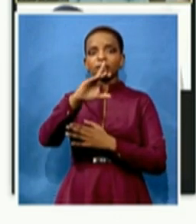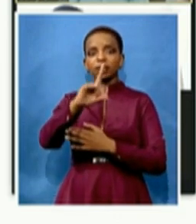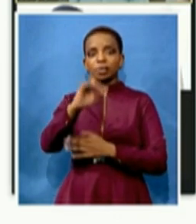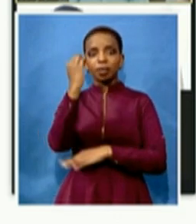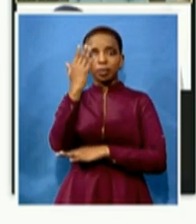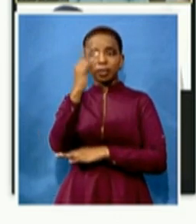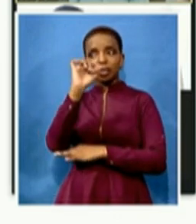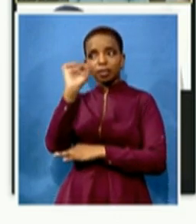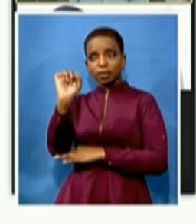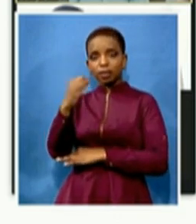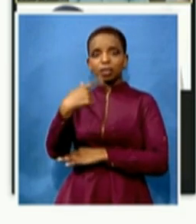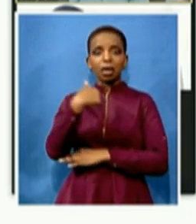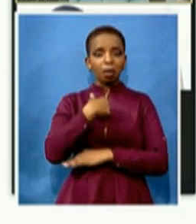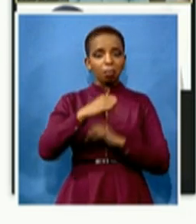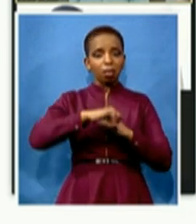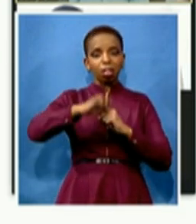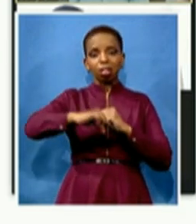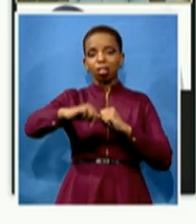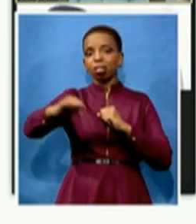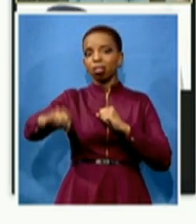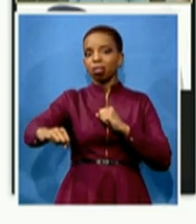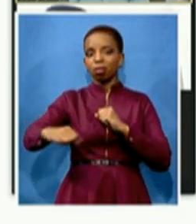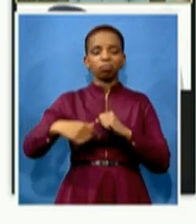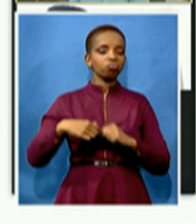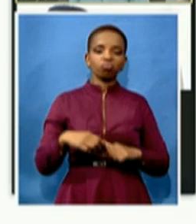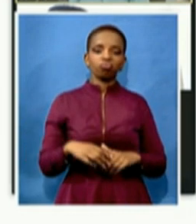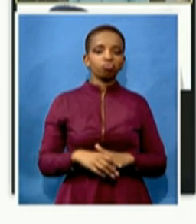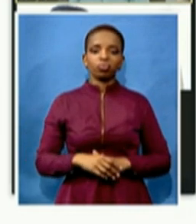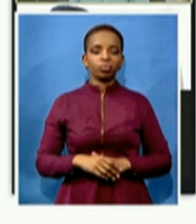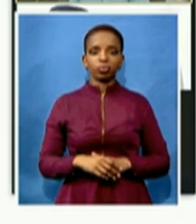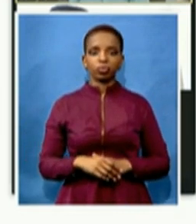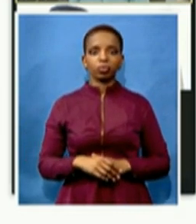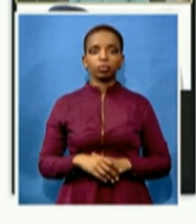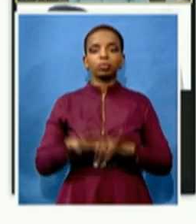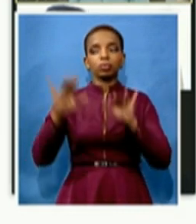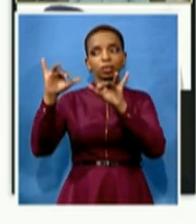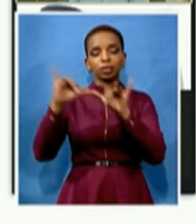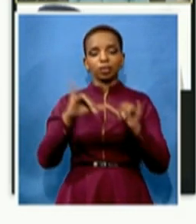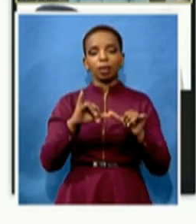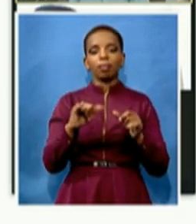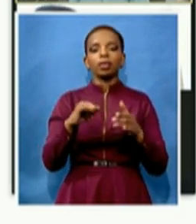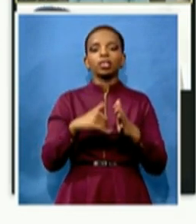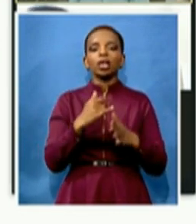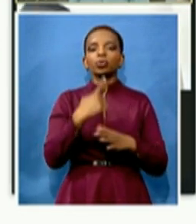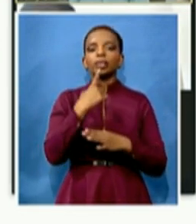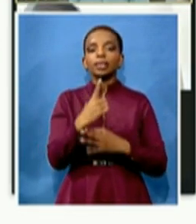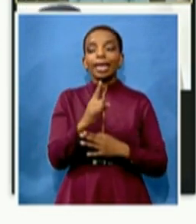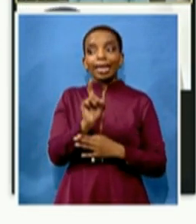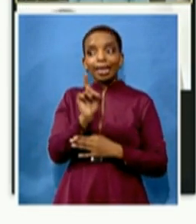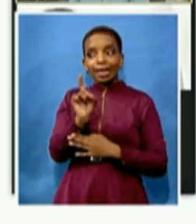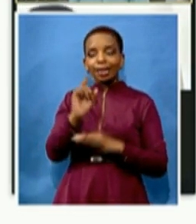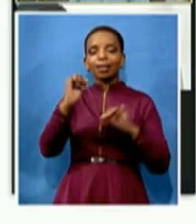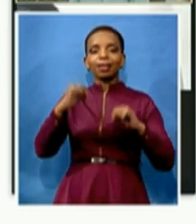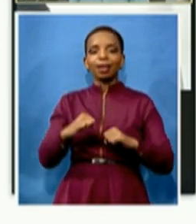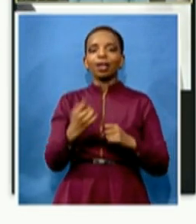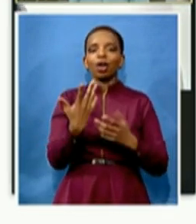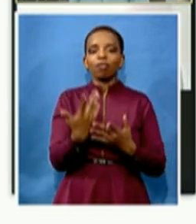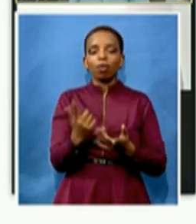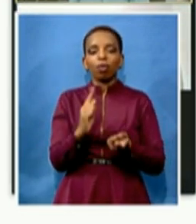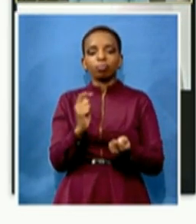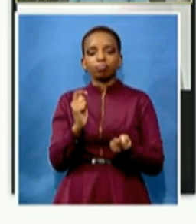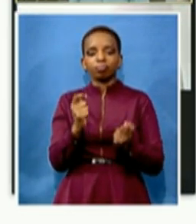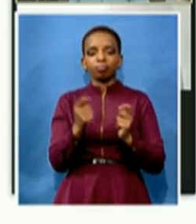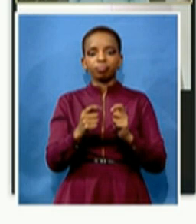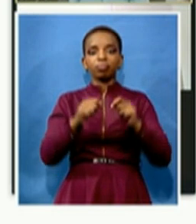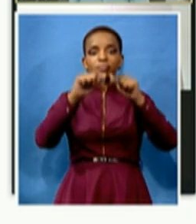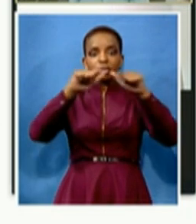that detail. Safe to say that the model allows for transitions into different states, and then eventually you exit